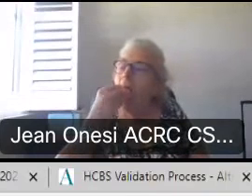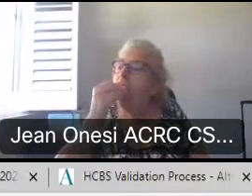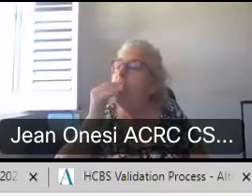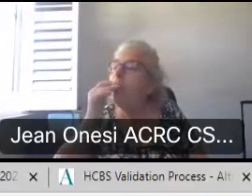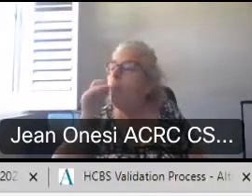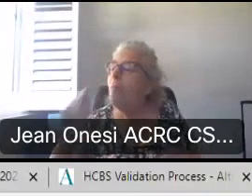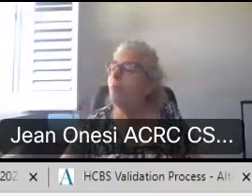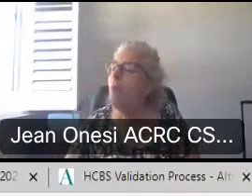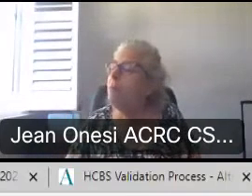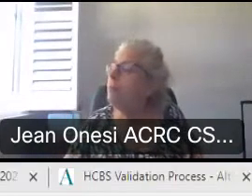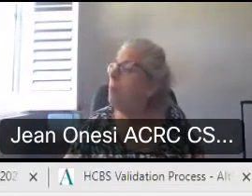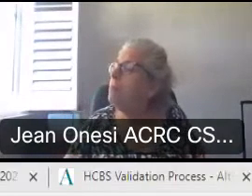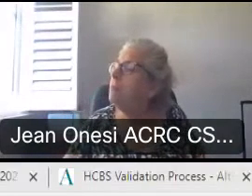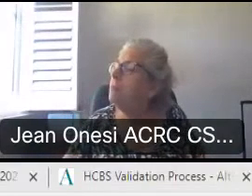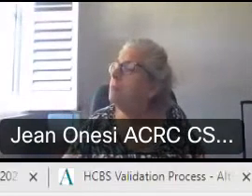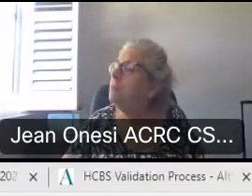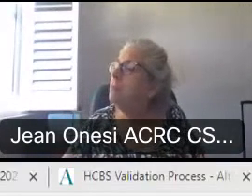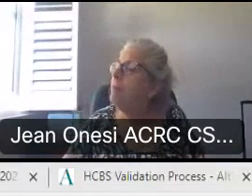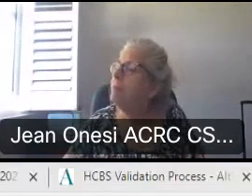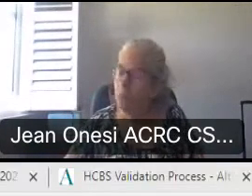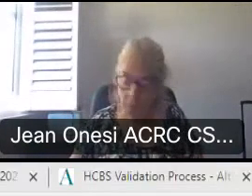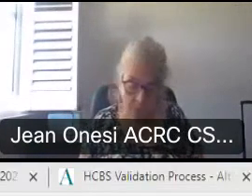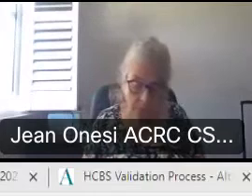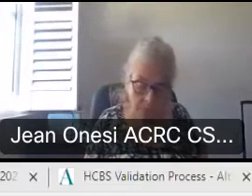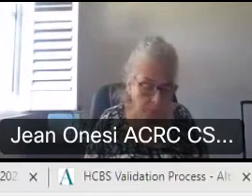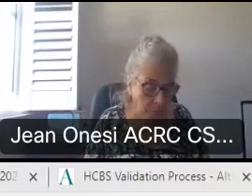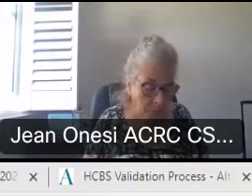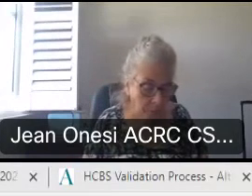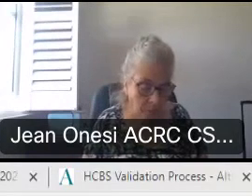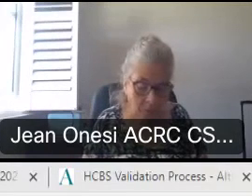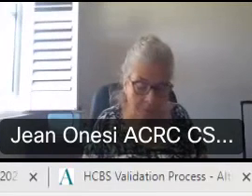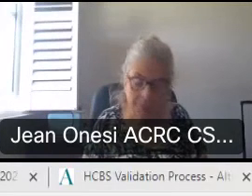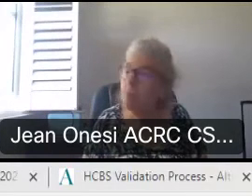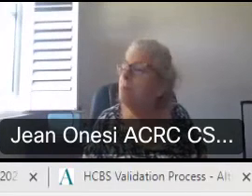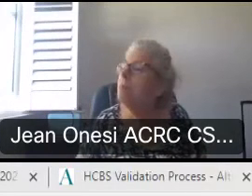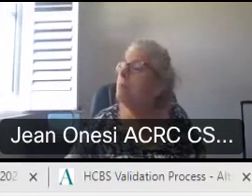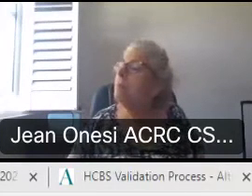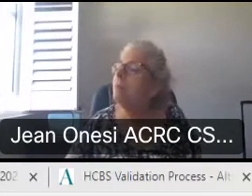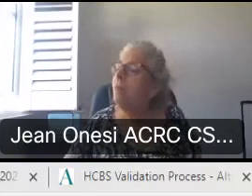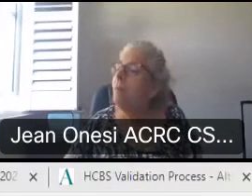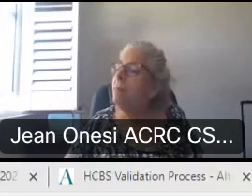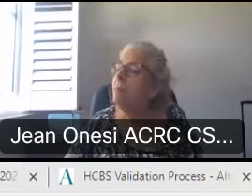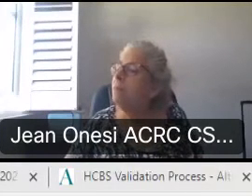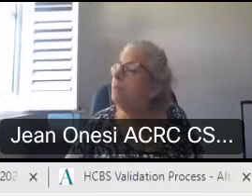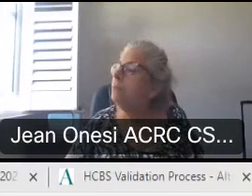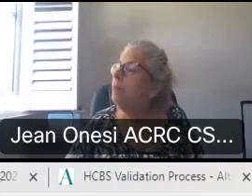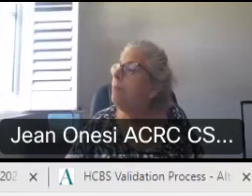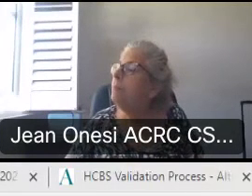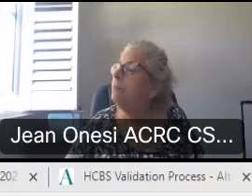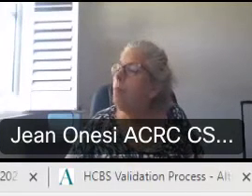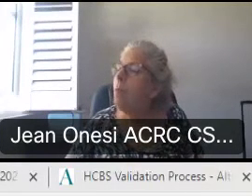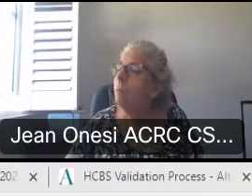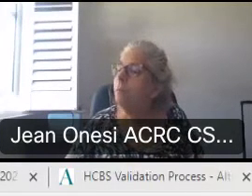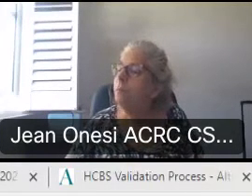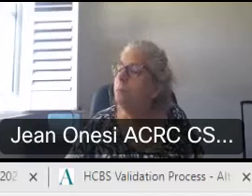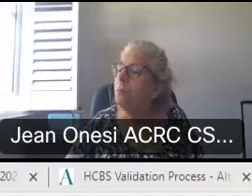to provide some supports for innovative ways of doing services that hopefully you're thinking about as we transition away from alternative services. And I